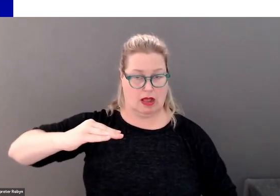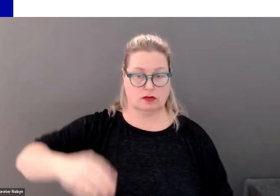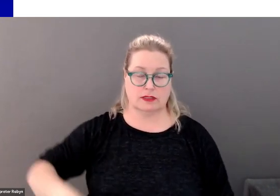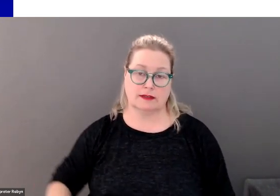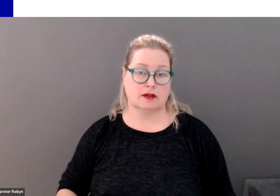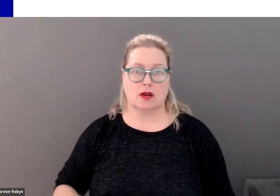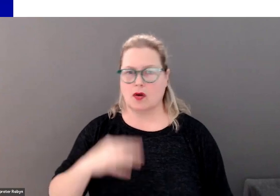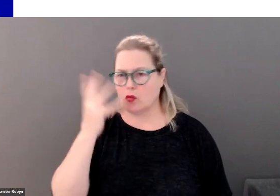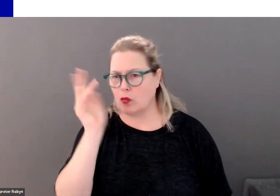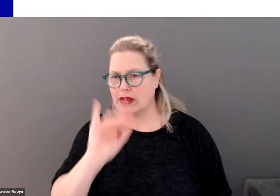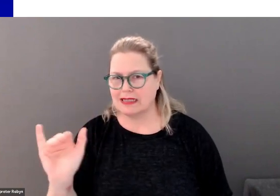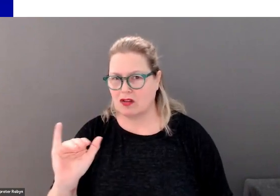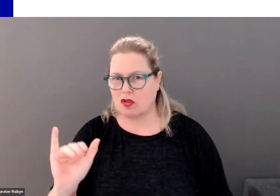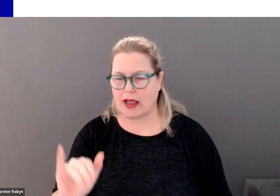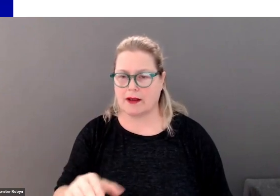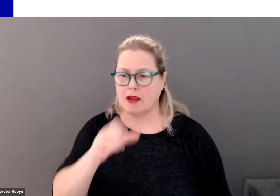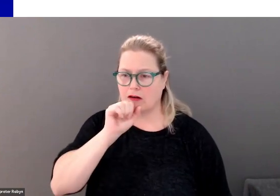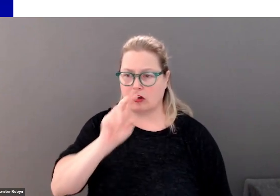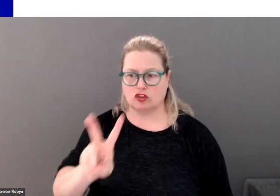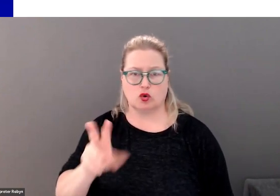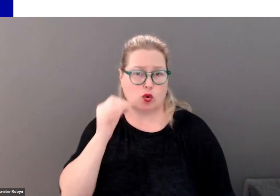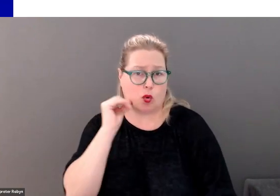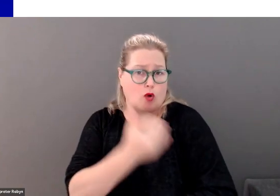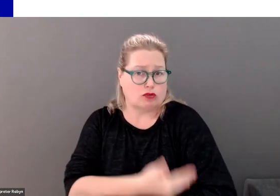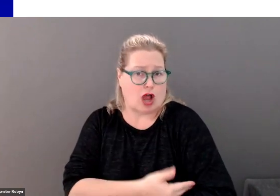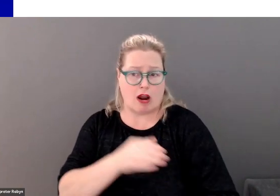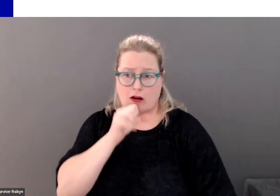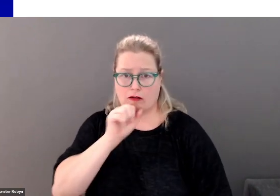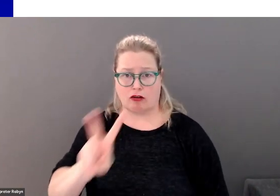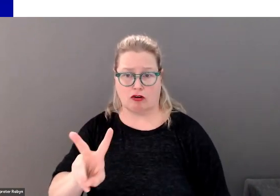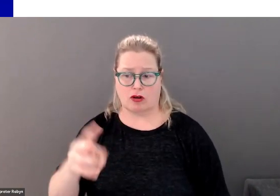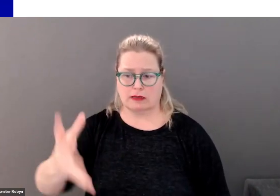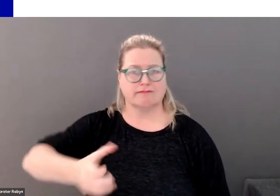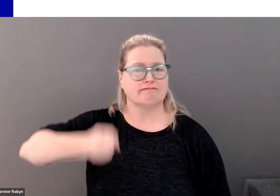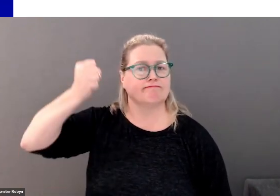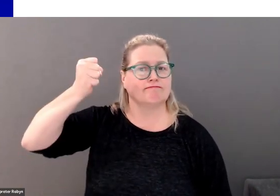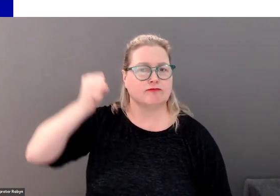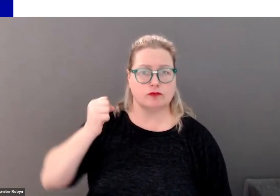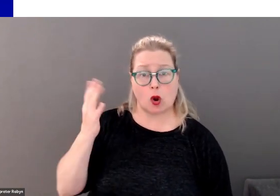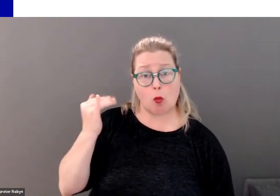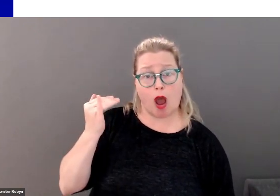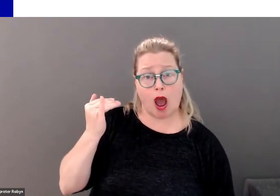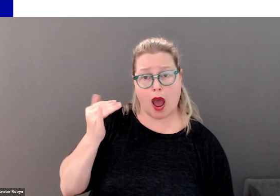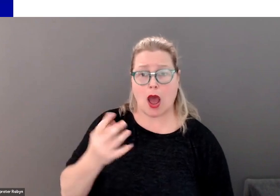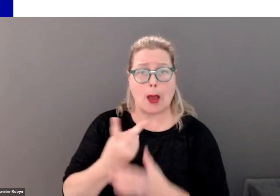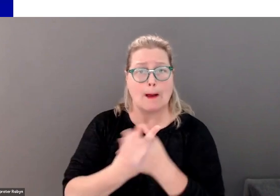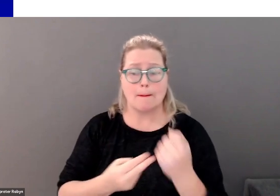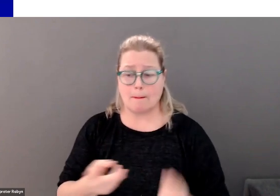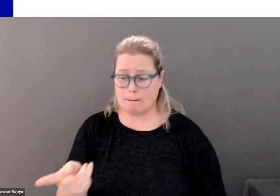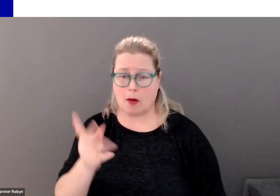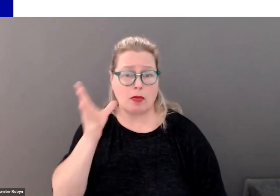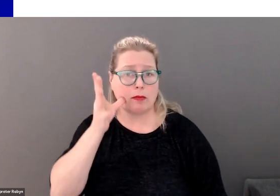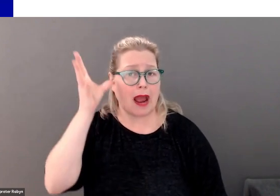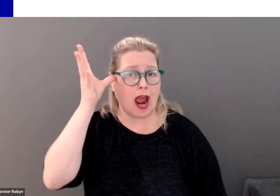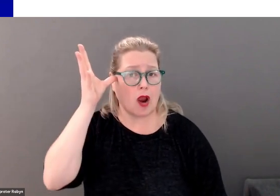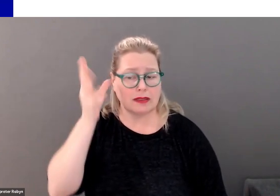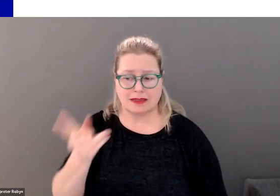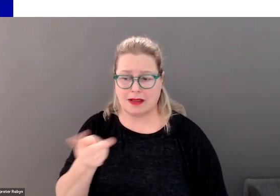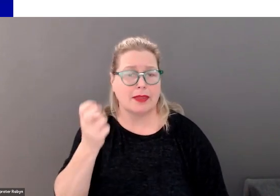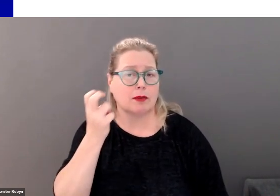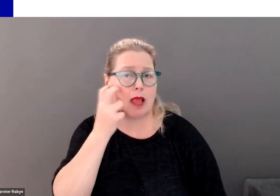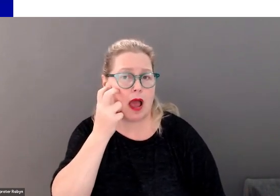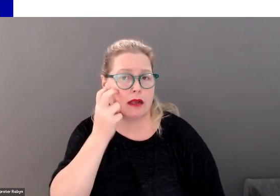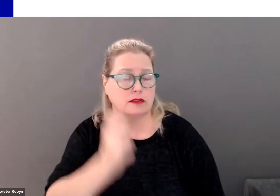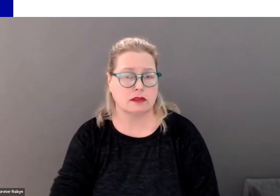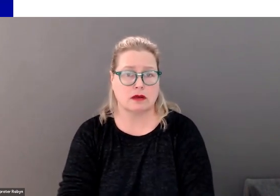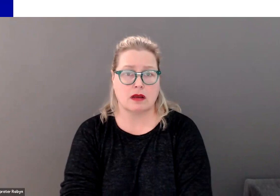2-year-old daughter from her parents at a hospital because both parents are blind, without any analysis of the ability of the parents to